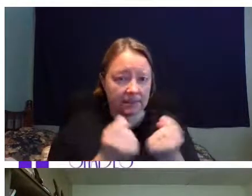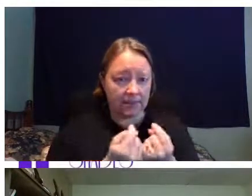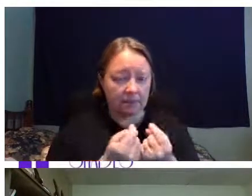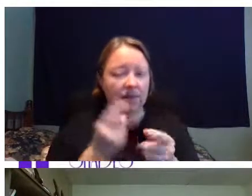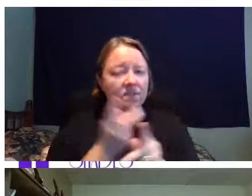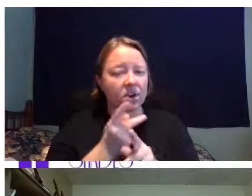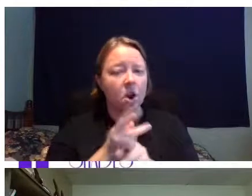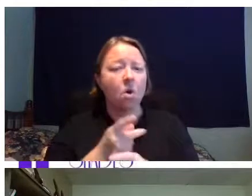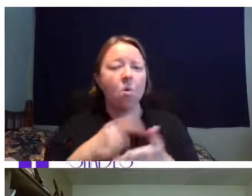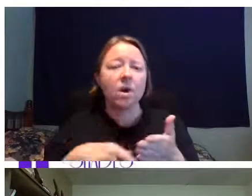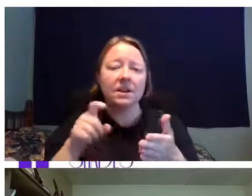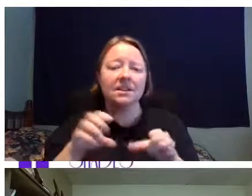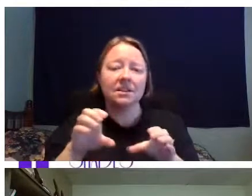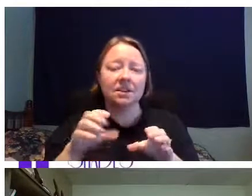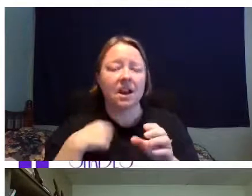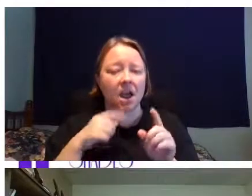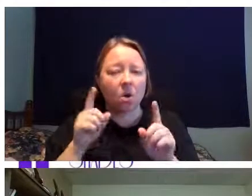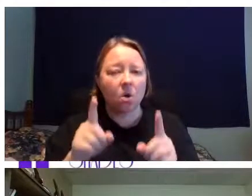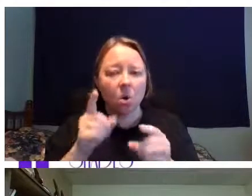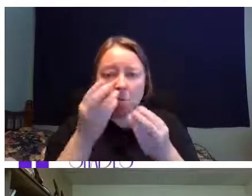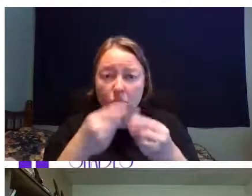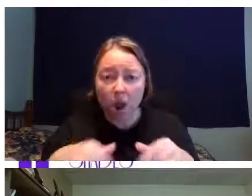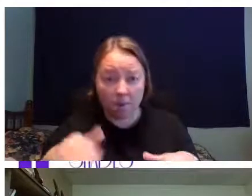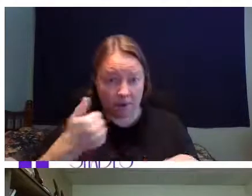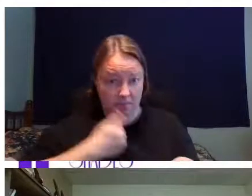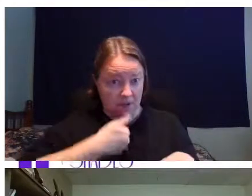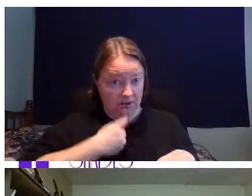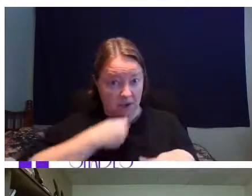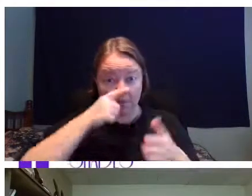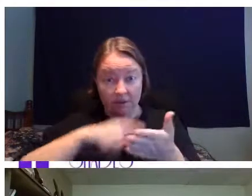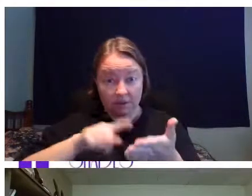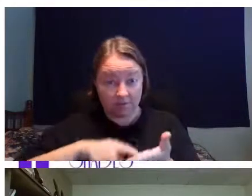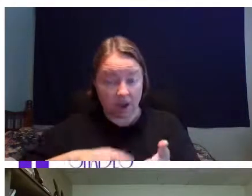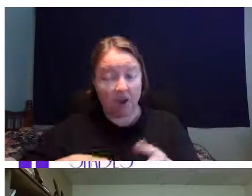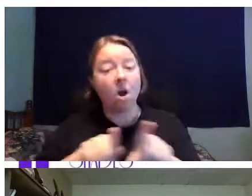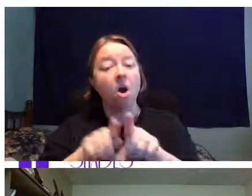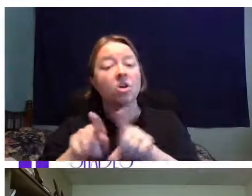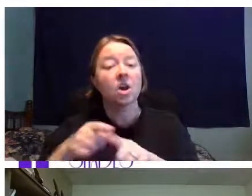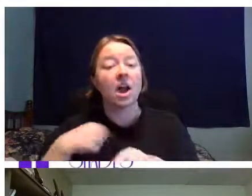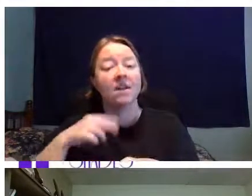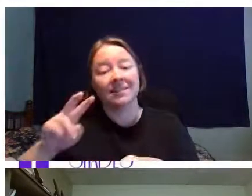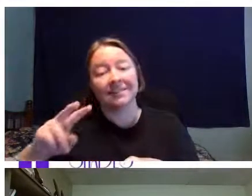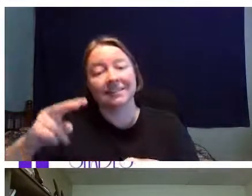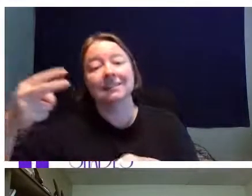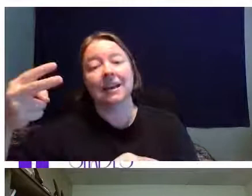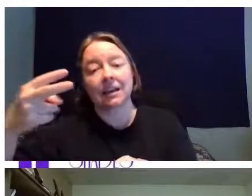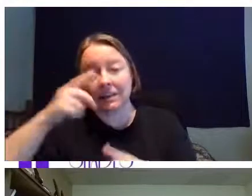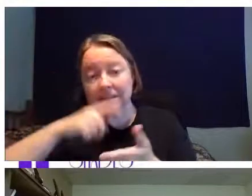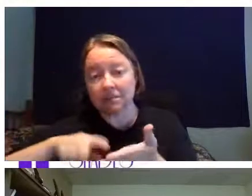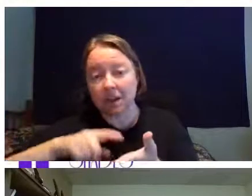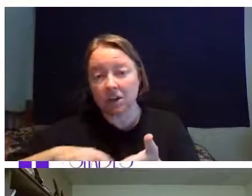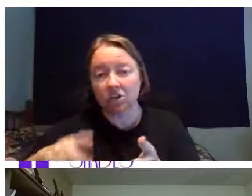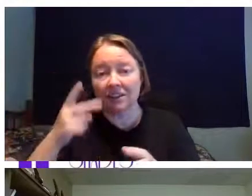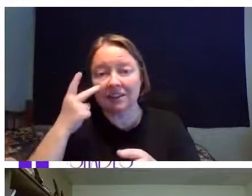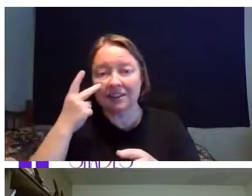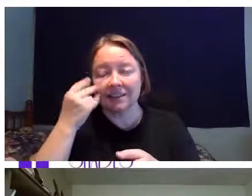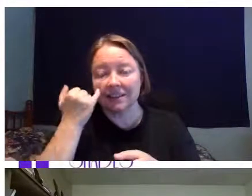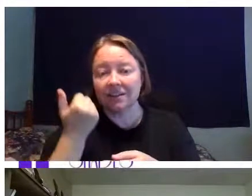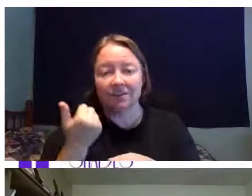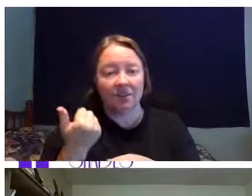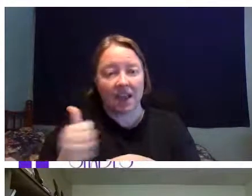to be done. I'd go out to the property and inspect it myself. I'd also get a secondary inspection just to see if there were any